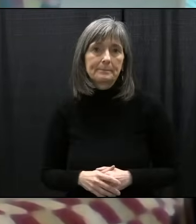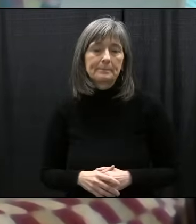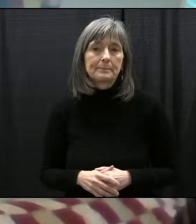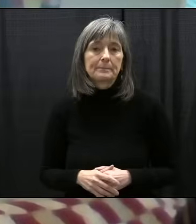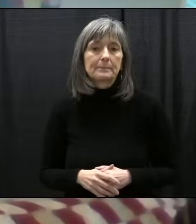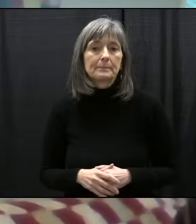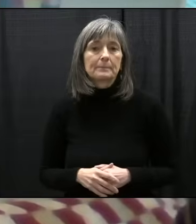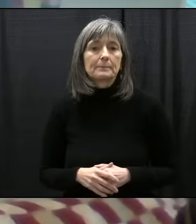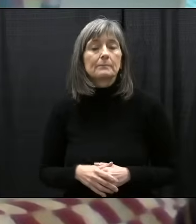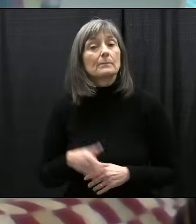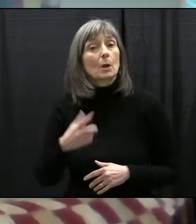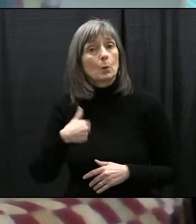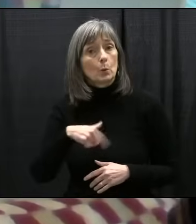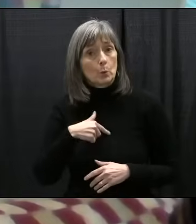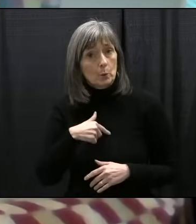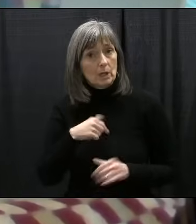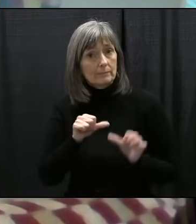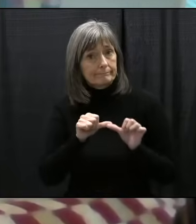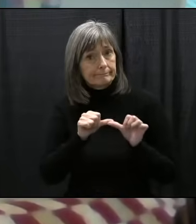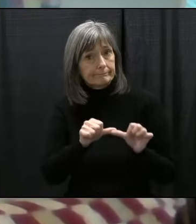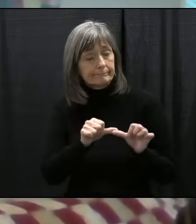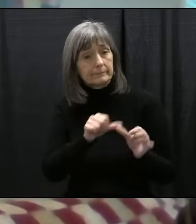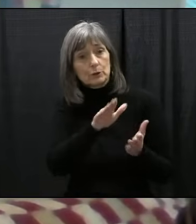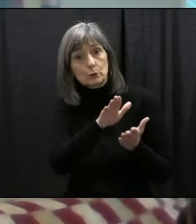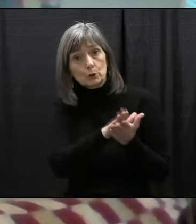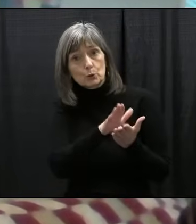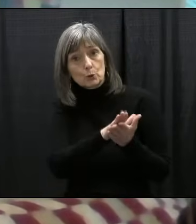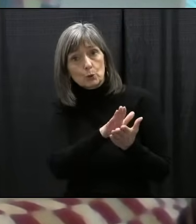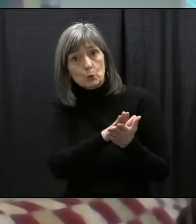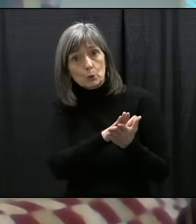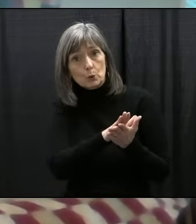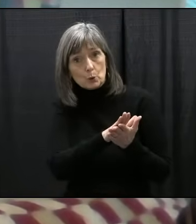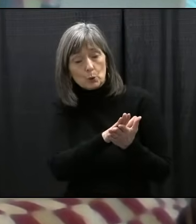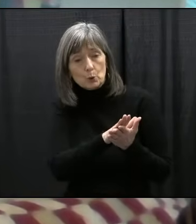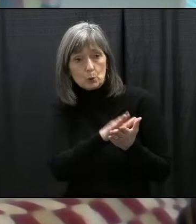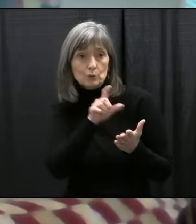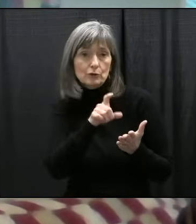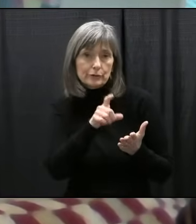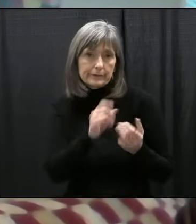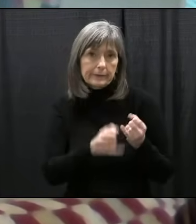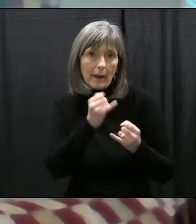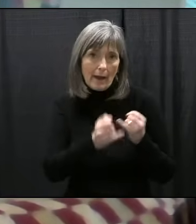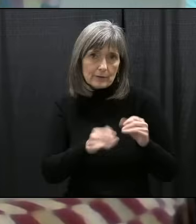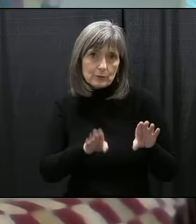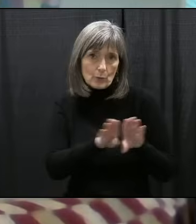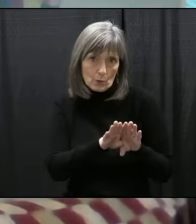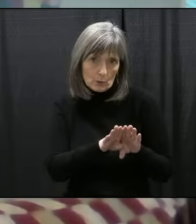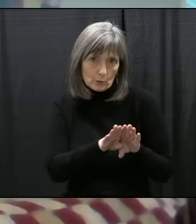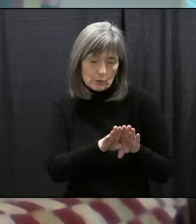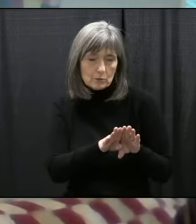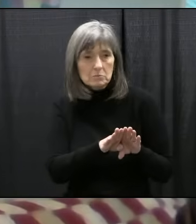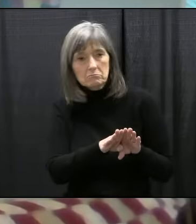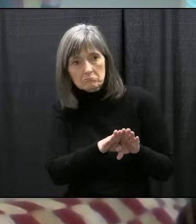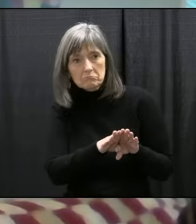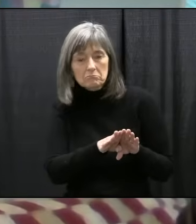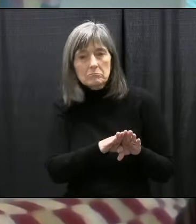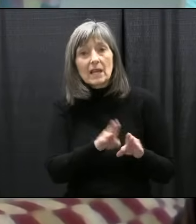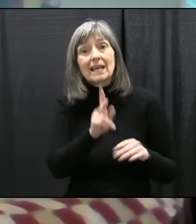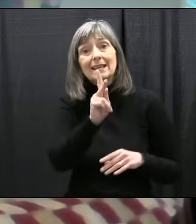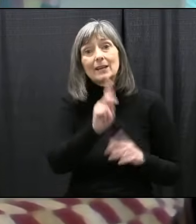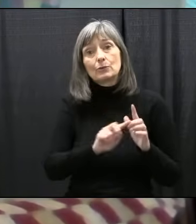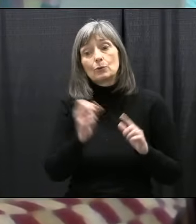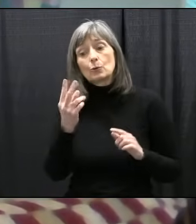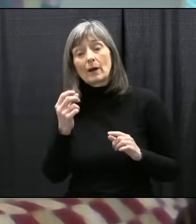We have maintained that schools should be the last to close for the well-being of children and youth. Students in the K-12